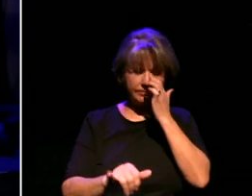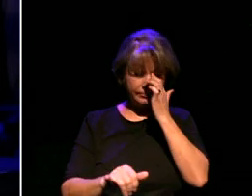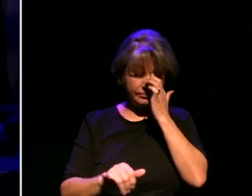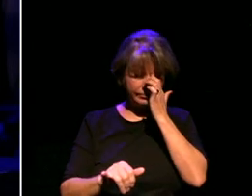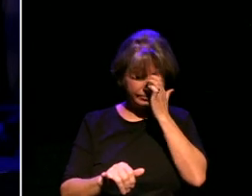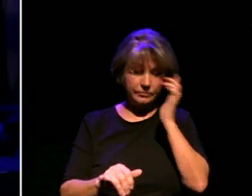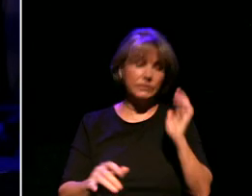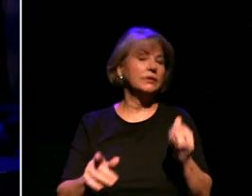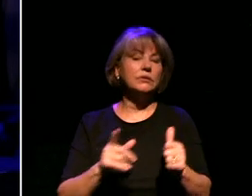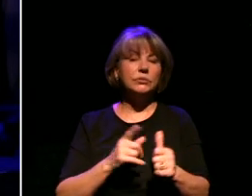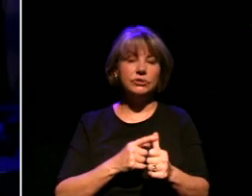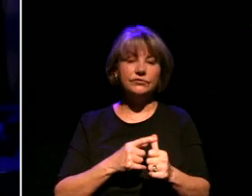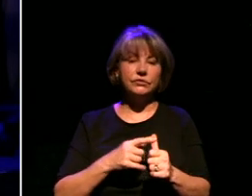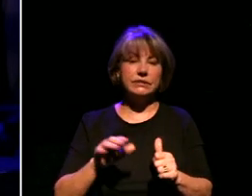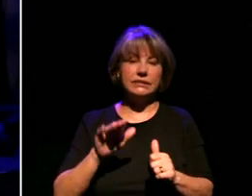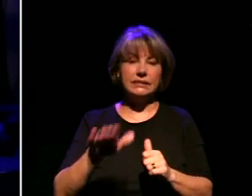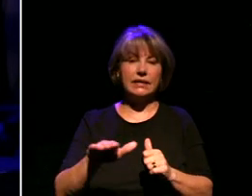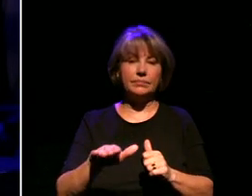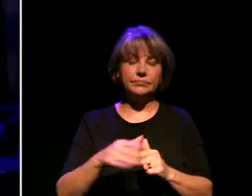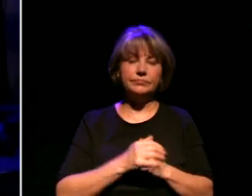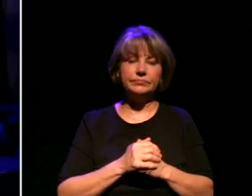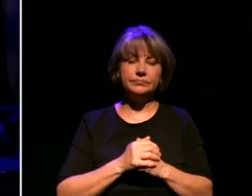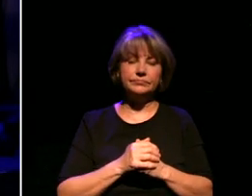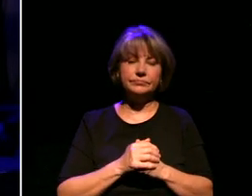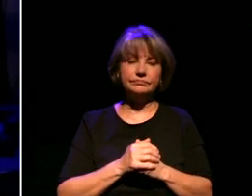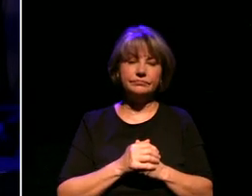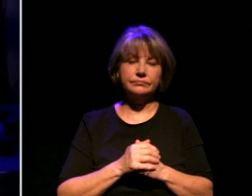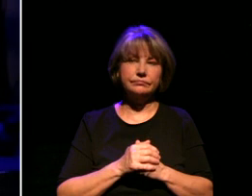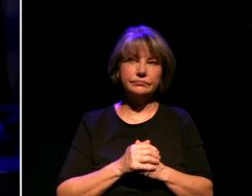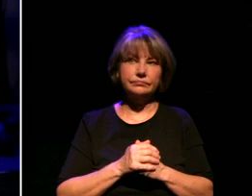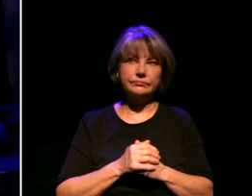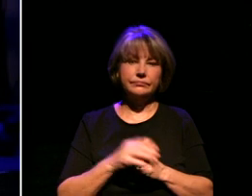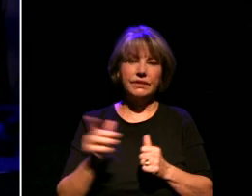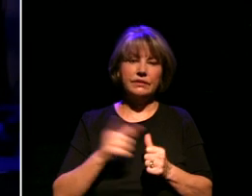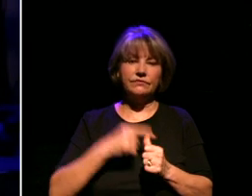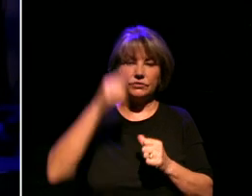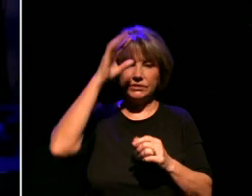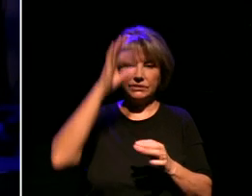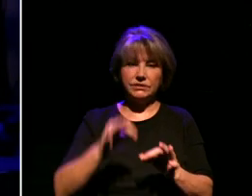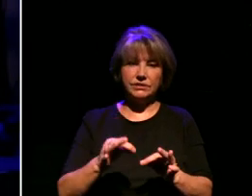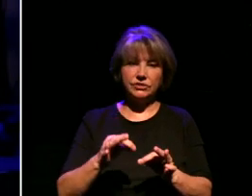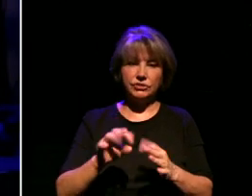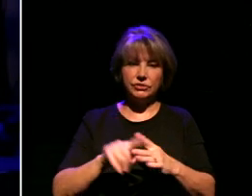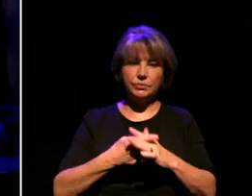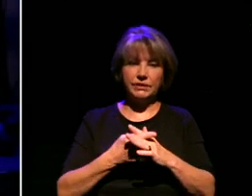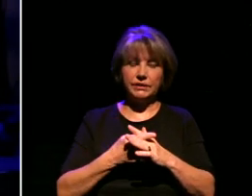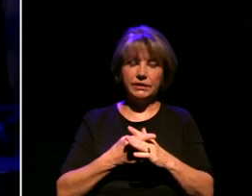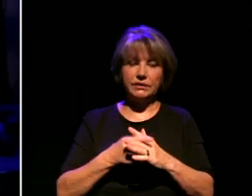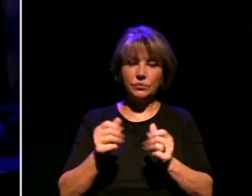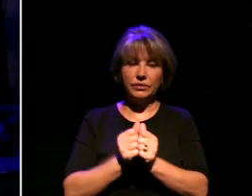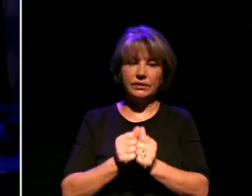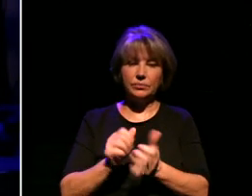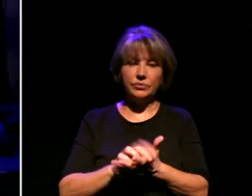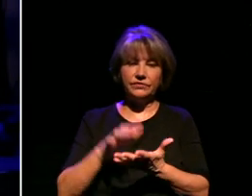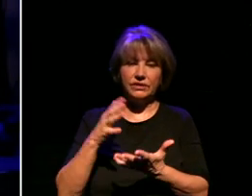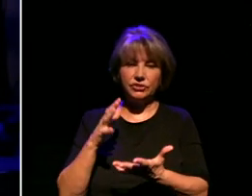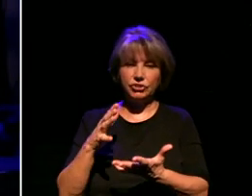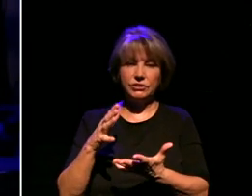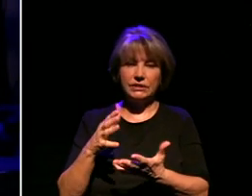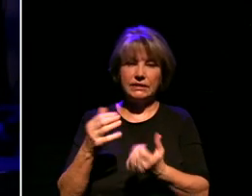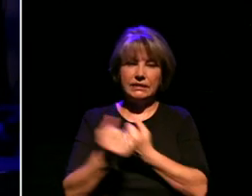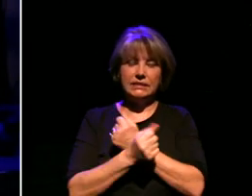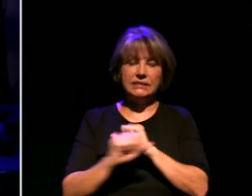your first step, I want you to just think about that first step of beginning with provision,